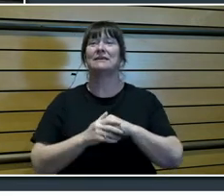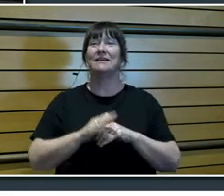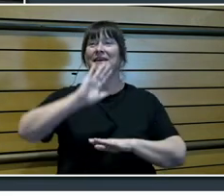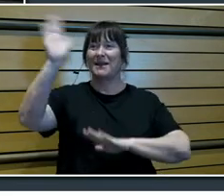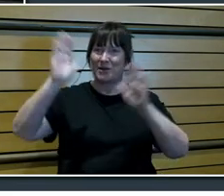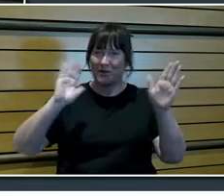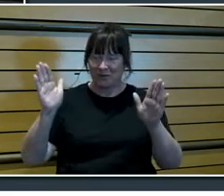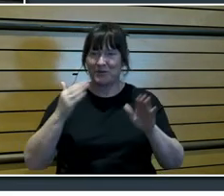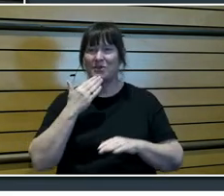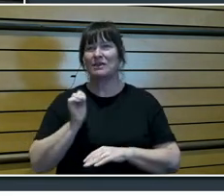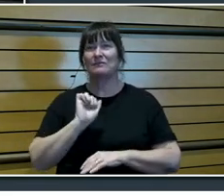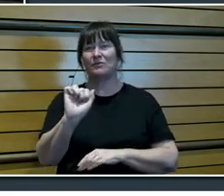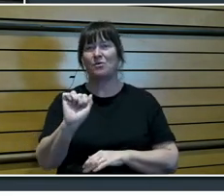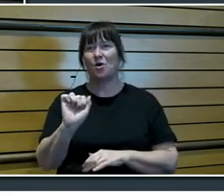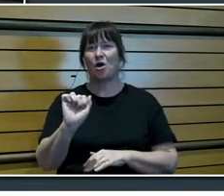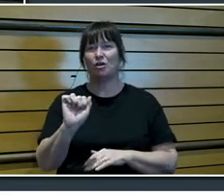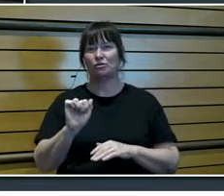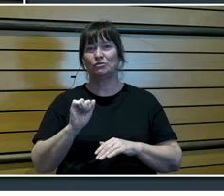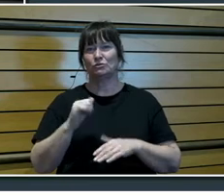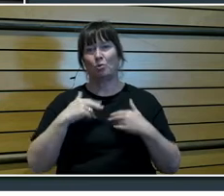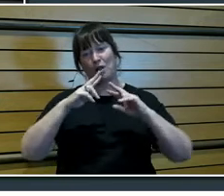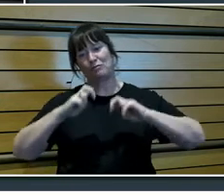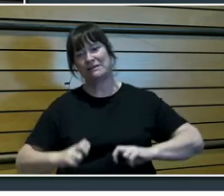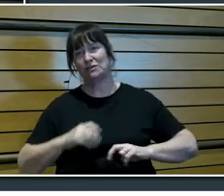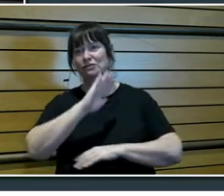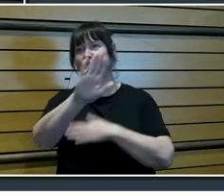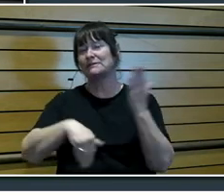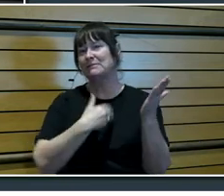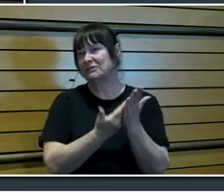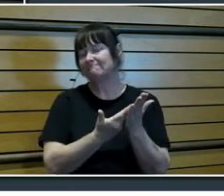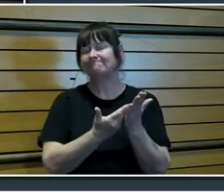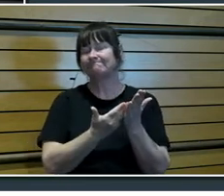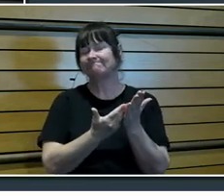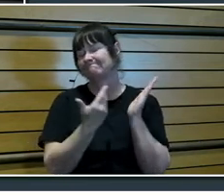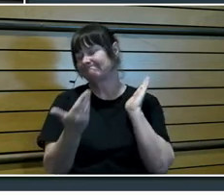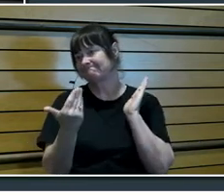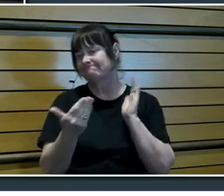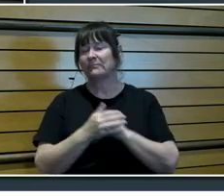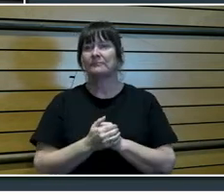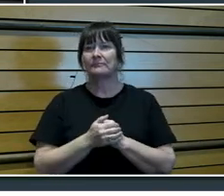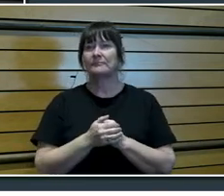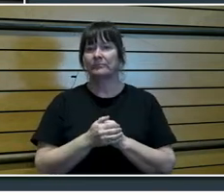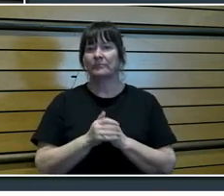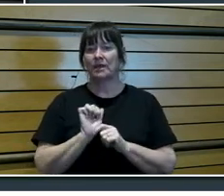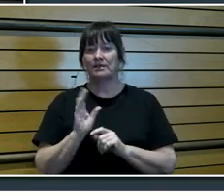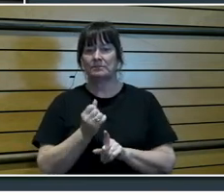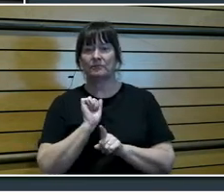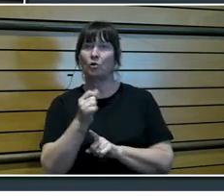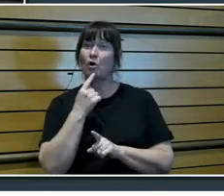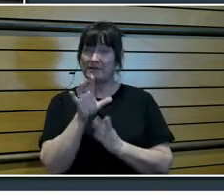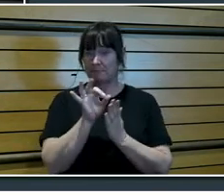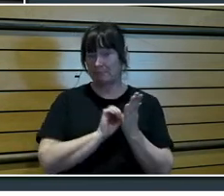Greetings, Mark. Thank you very much for your well-researched and well-articulated submission. And I picked up on some of your comments for further